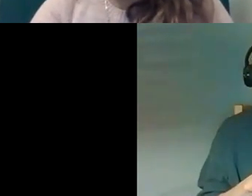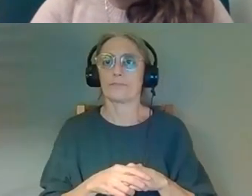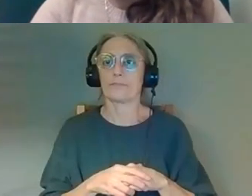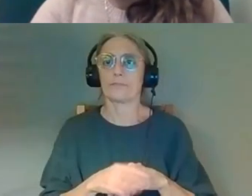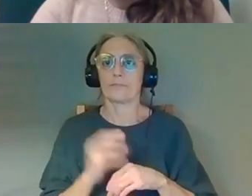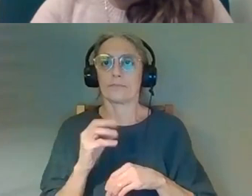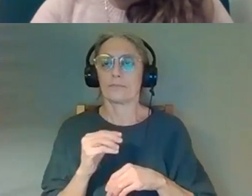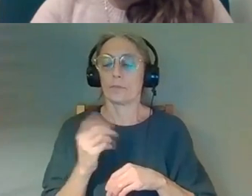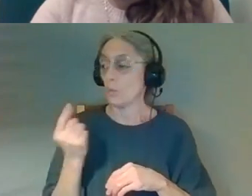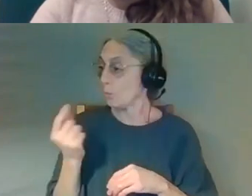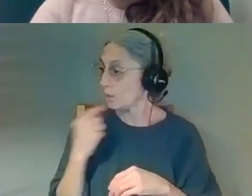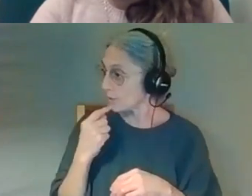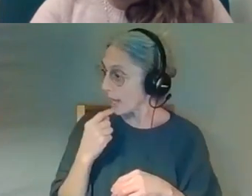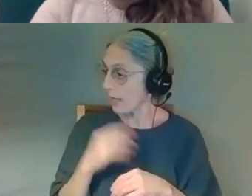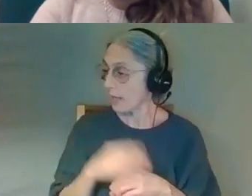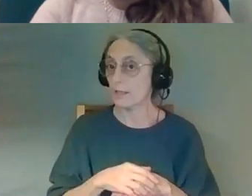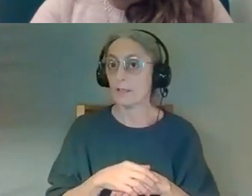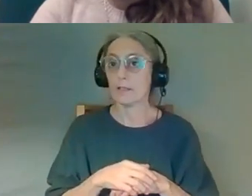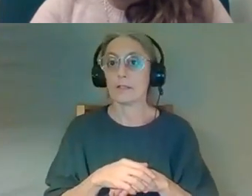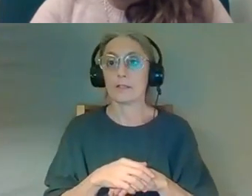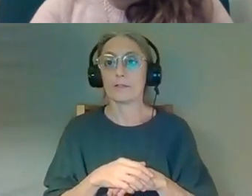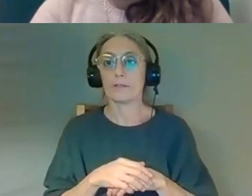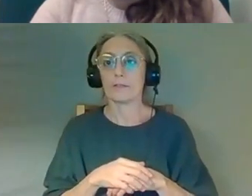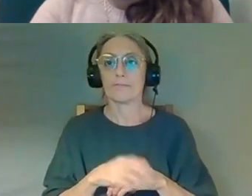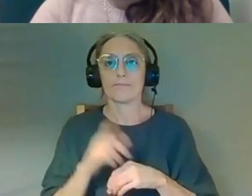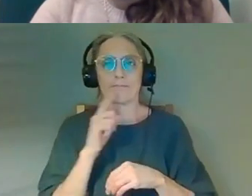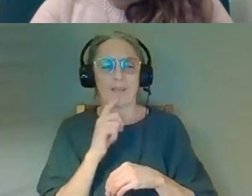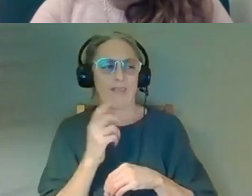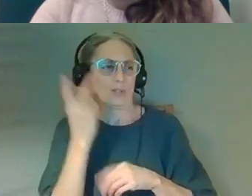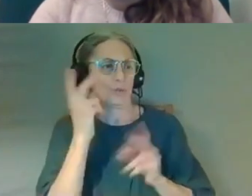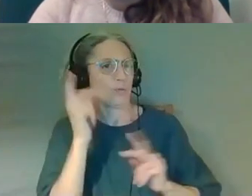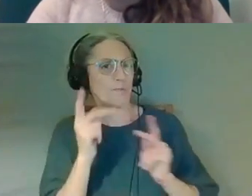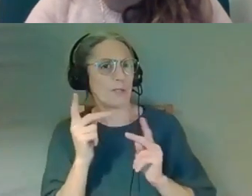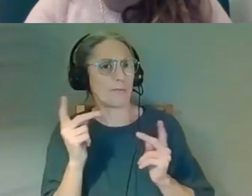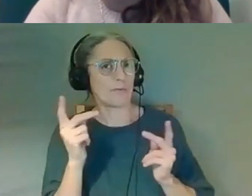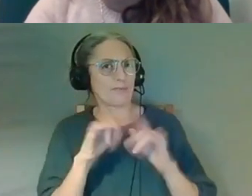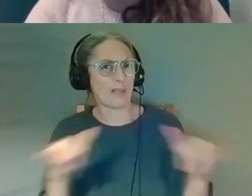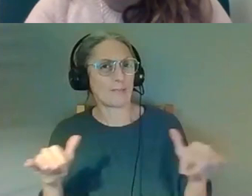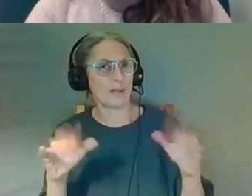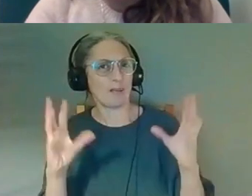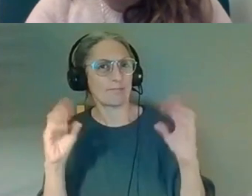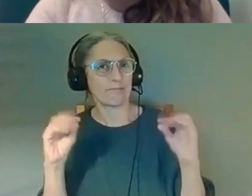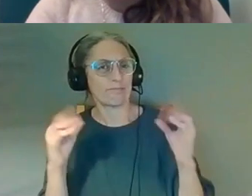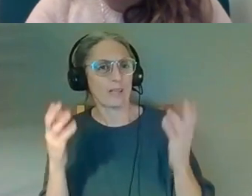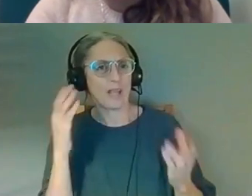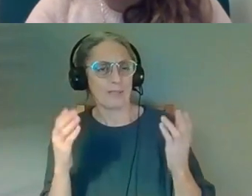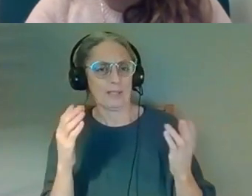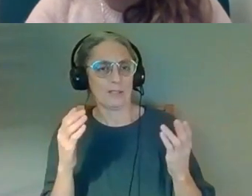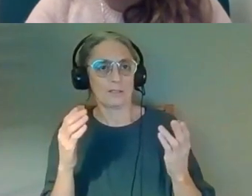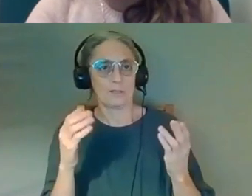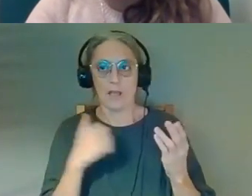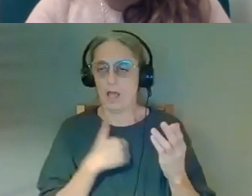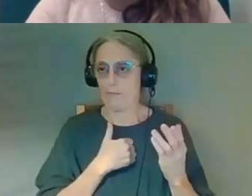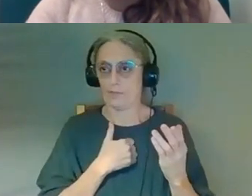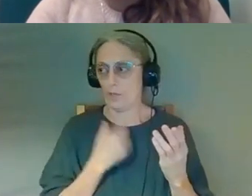I think two people are trying to talk at once. Okay, I'm sorry. What